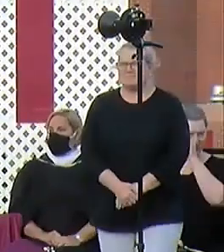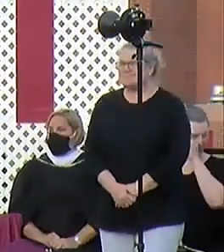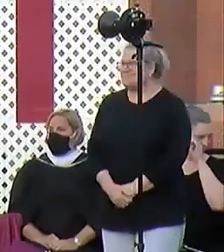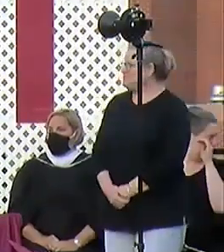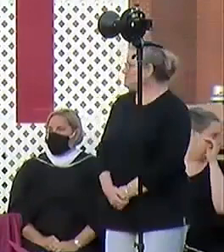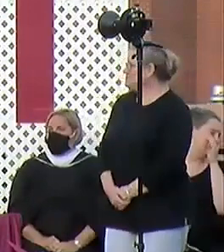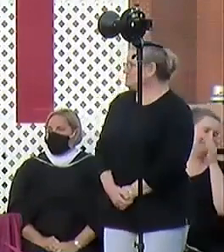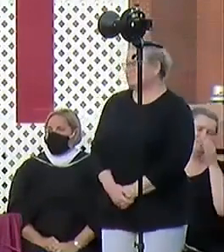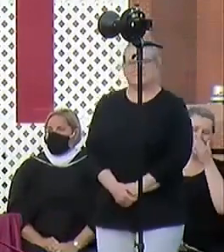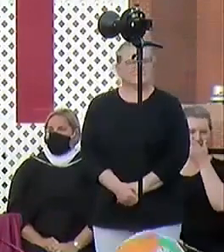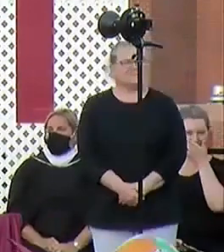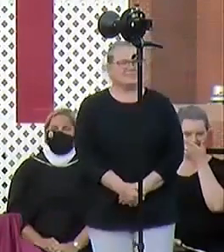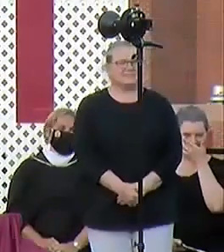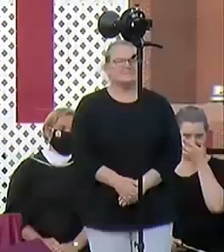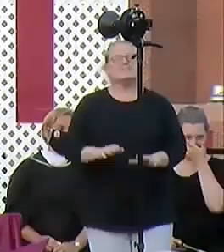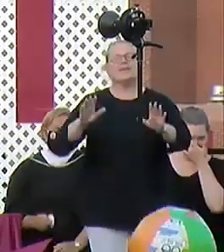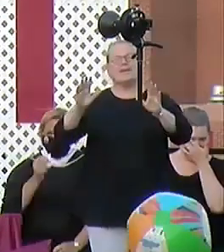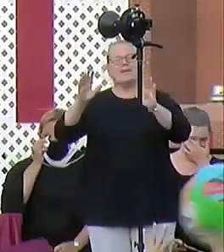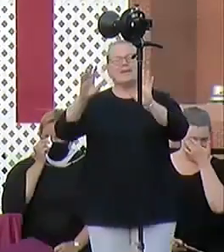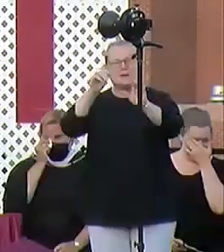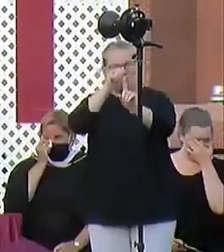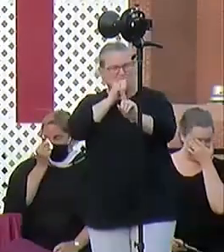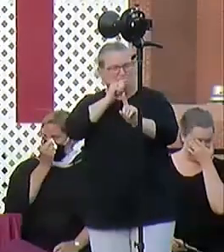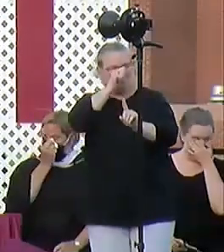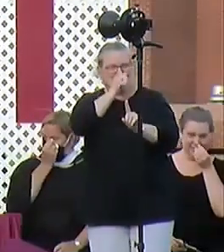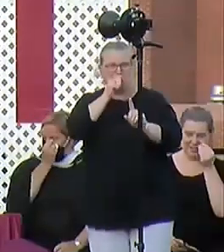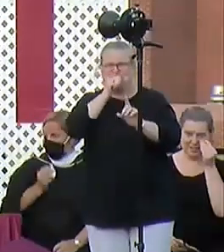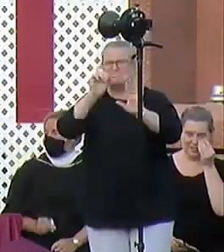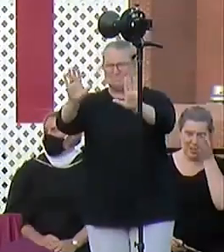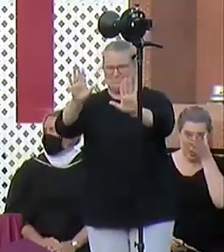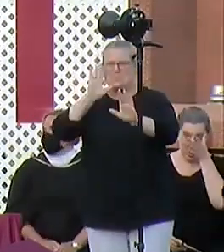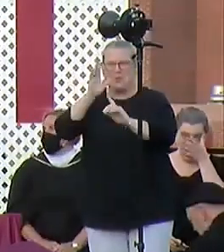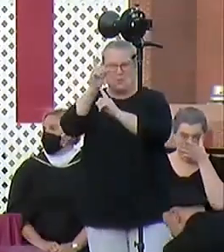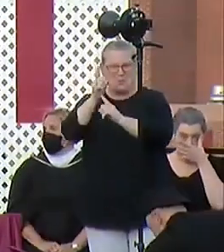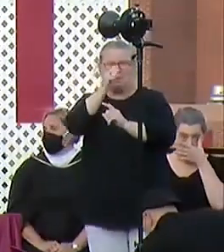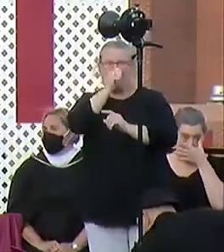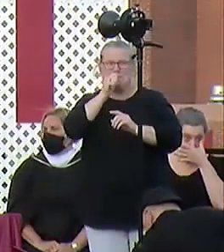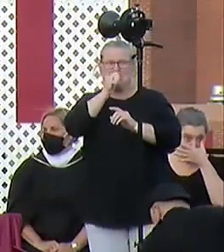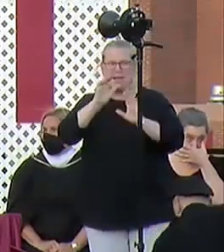Those will come off in just a moment. At this time.